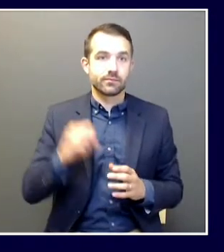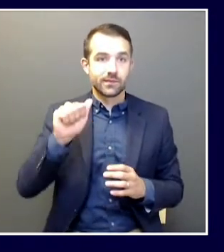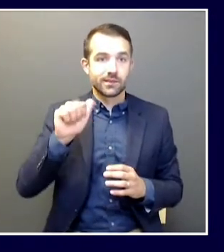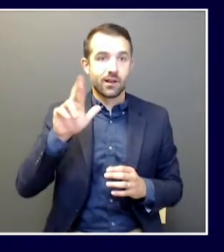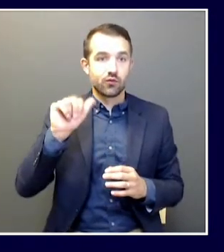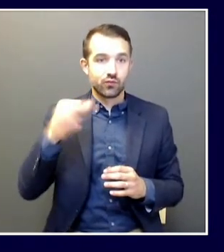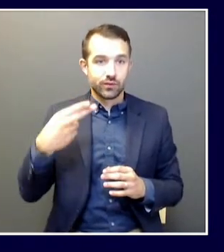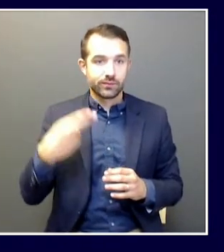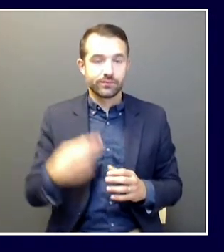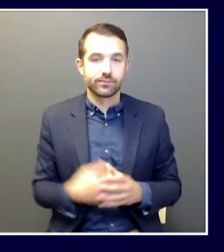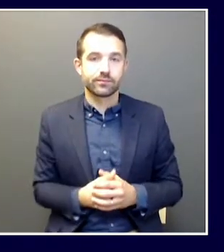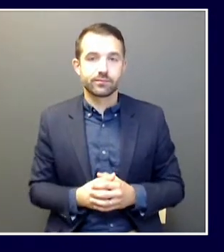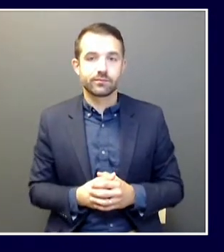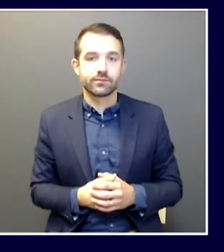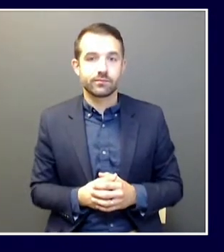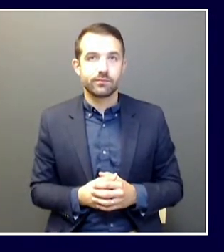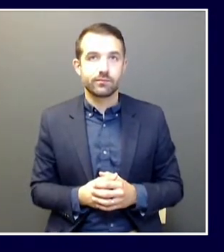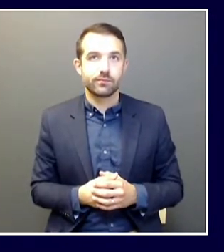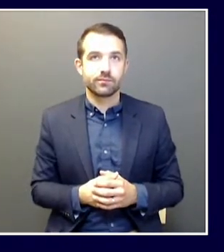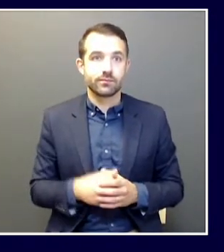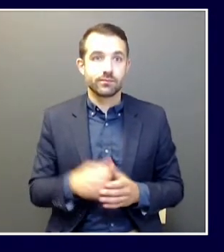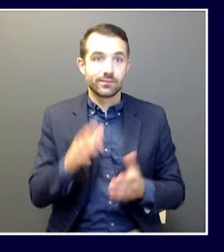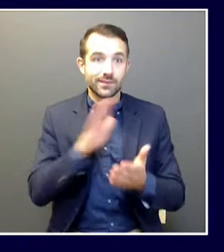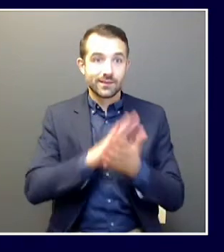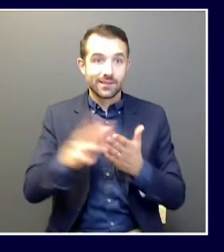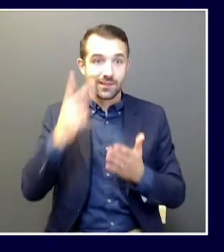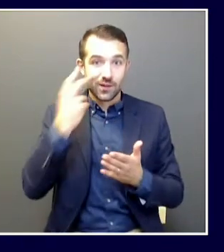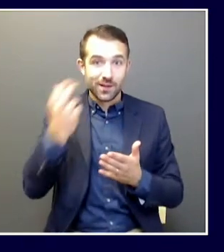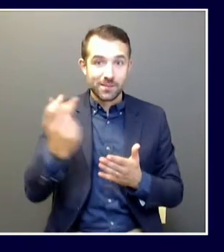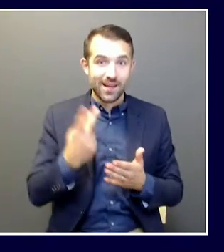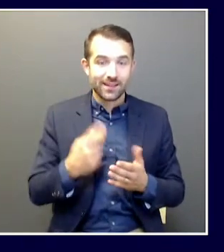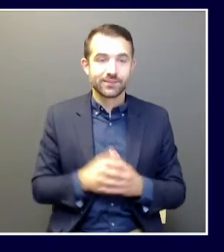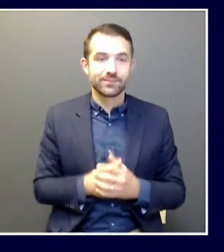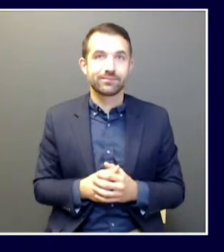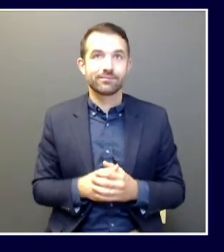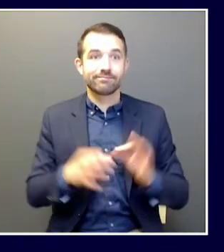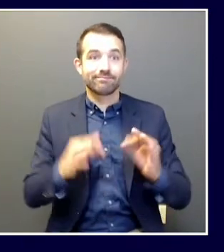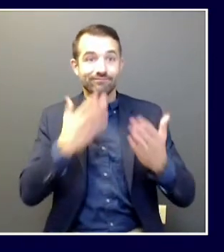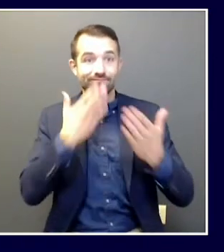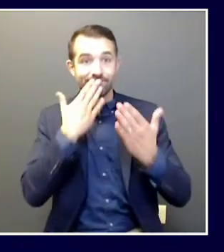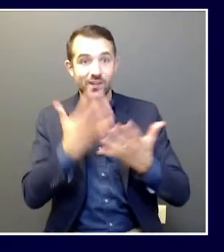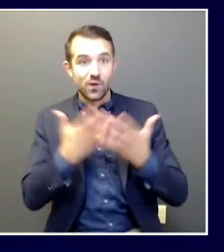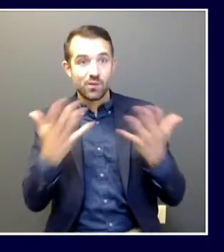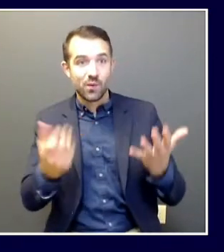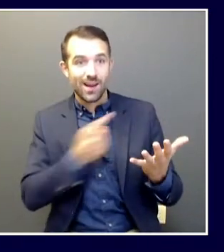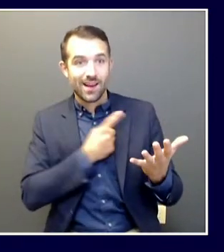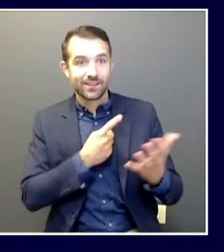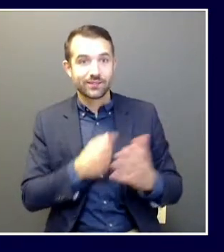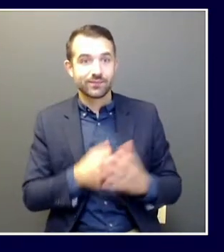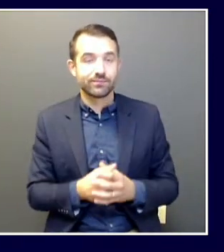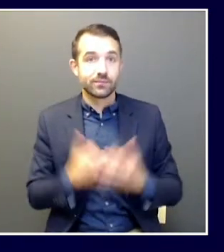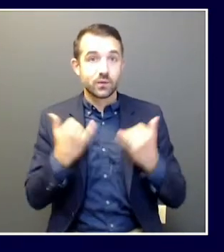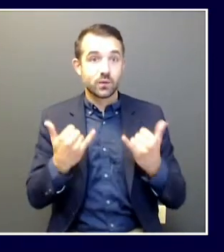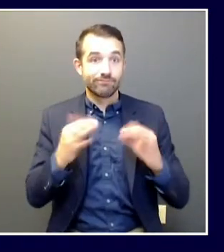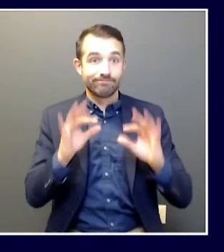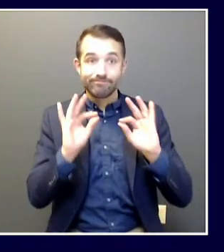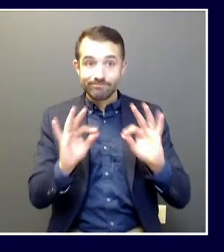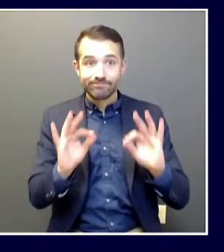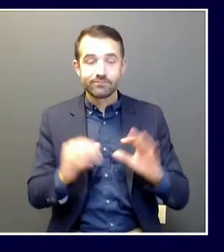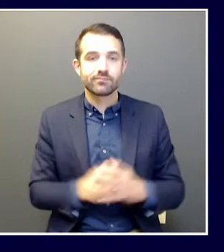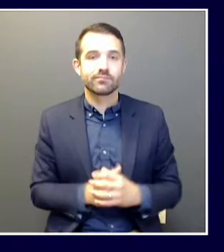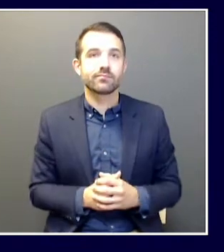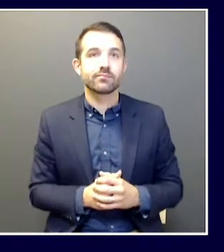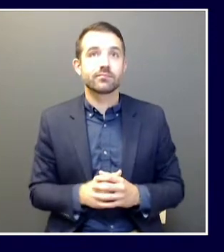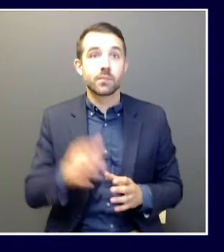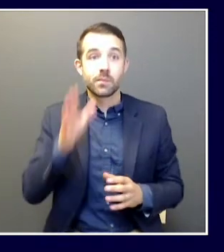Observer. Sarah, good to have you back. Thank you. Thanks for taking my question. I will not go back to the EMMC